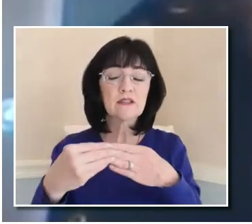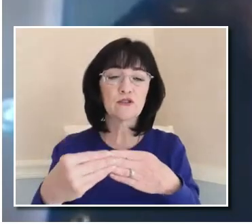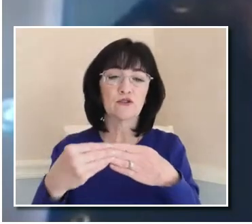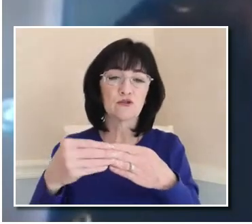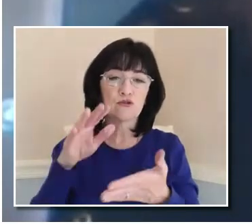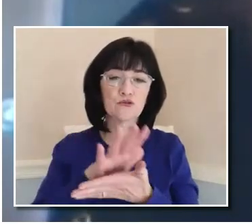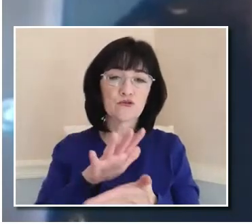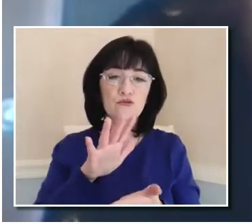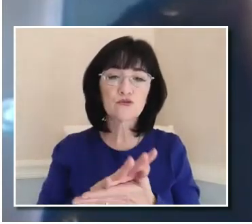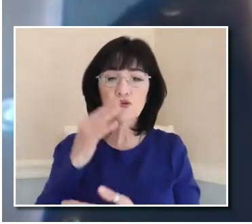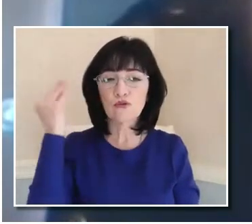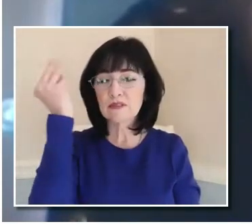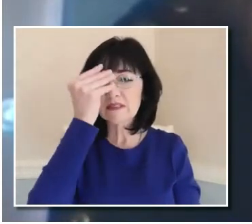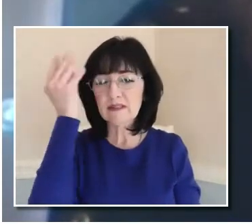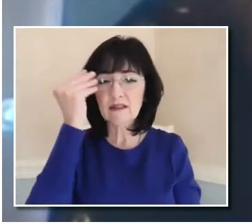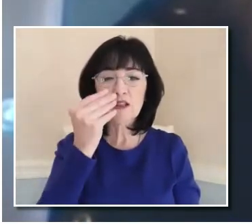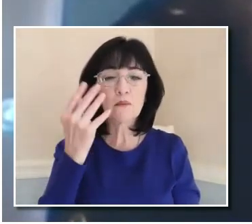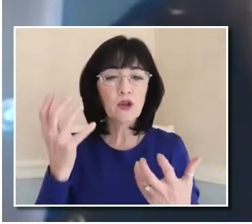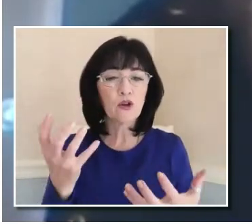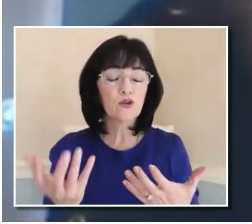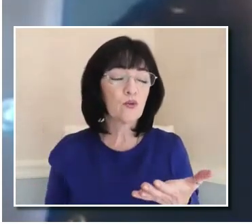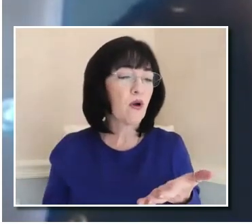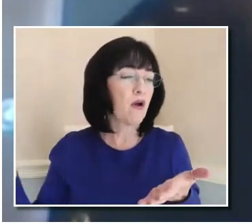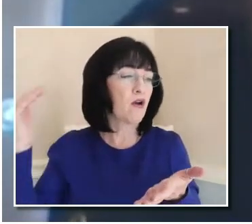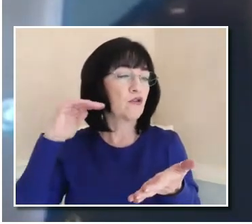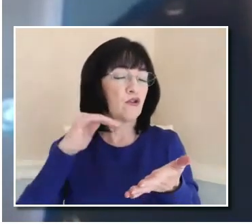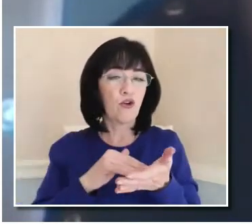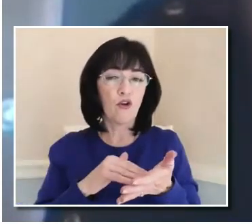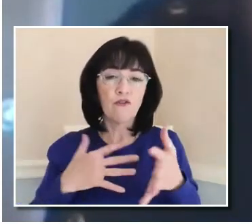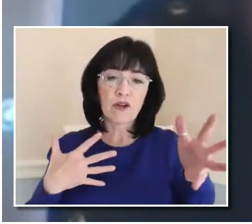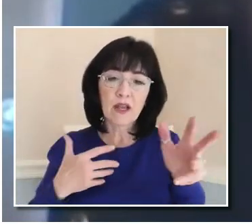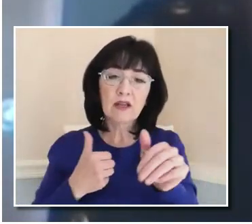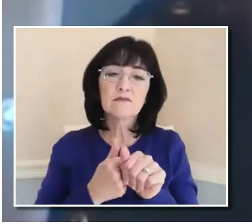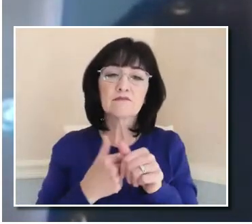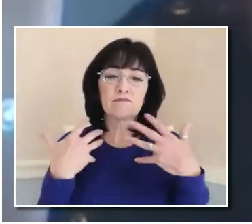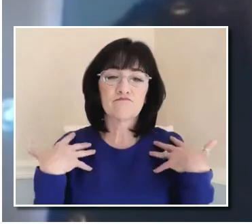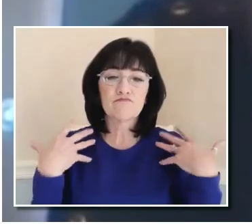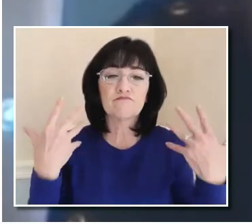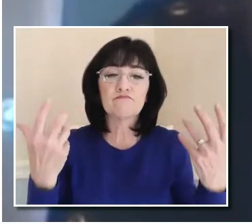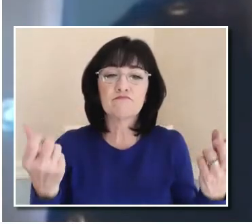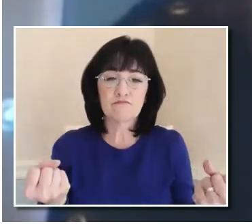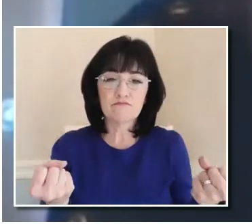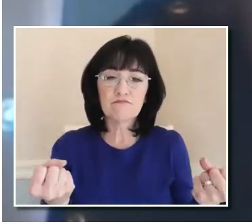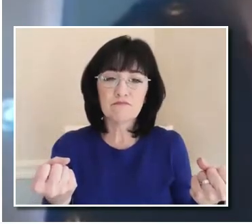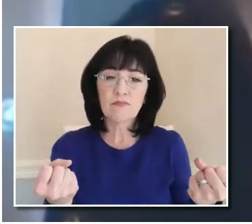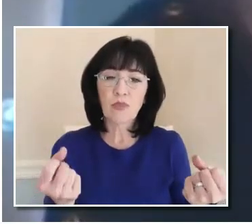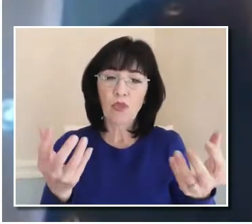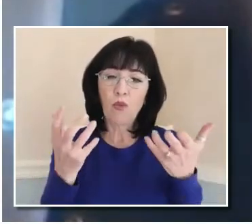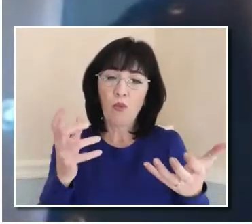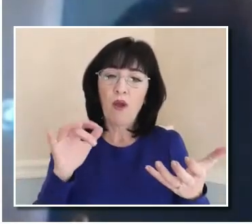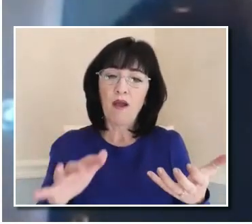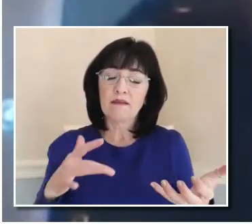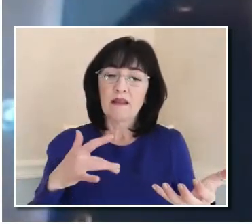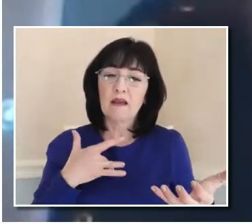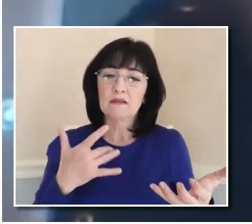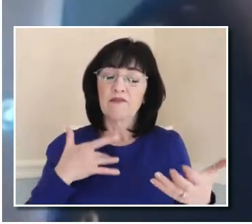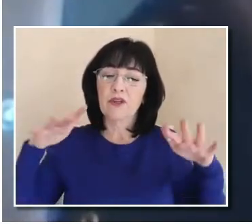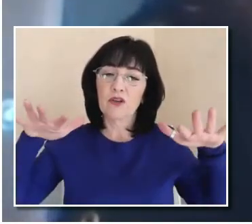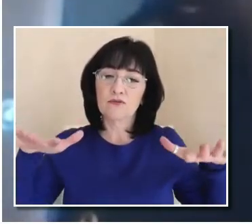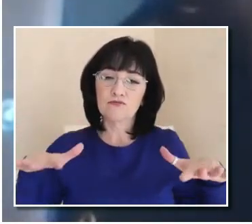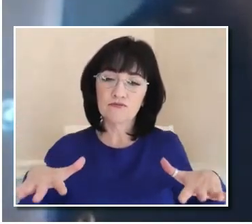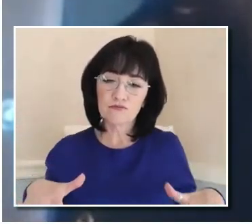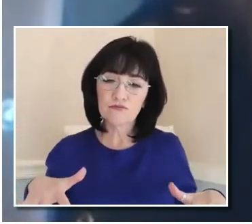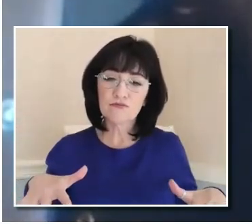just recouping, restoring, and then that restoration of what we either lost or